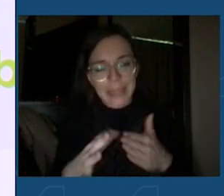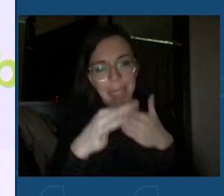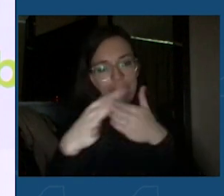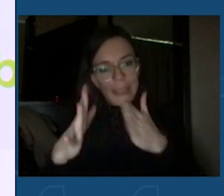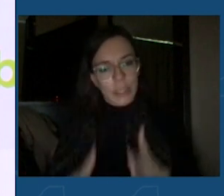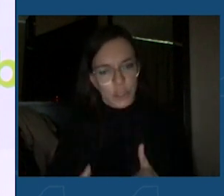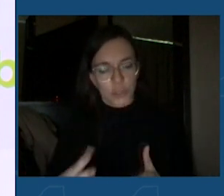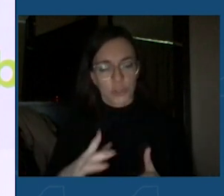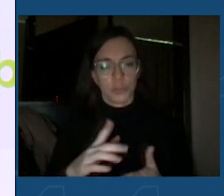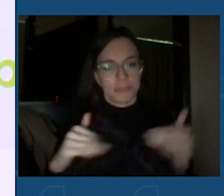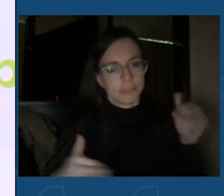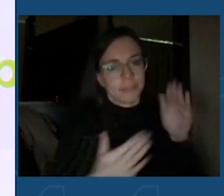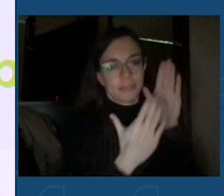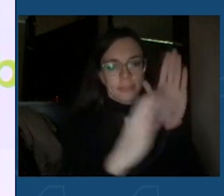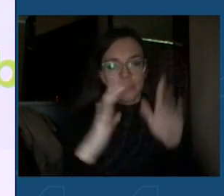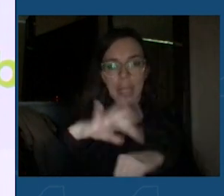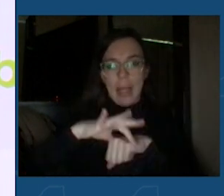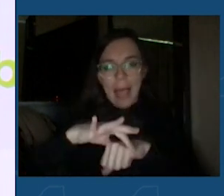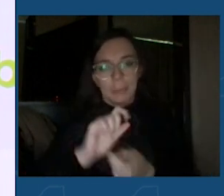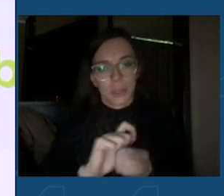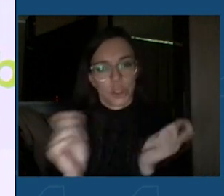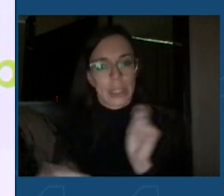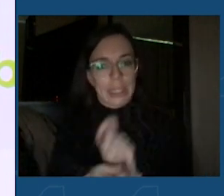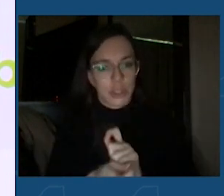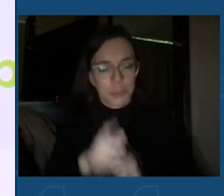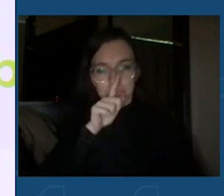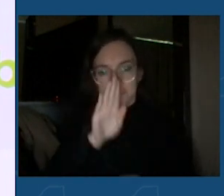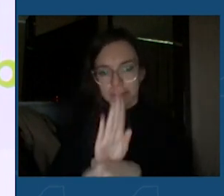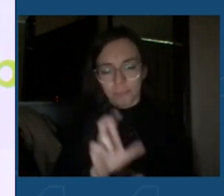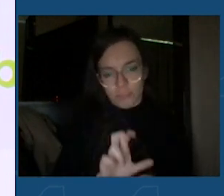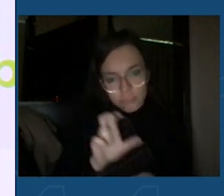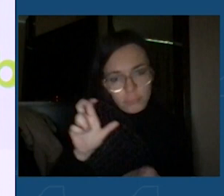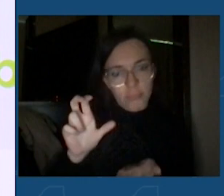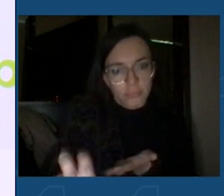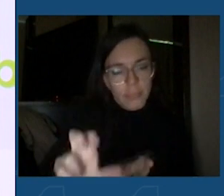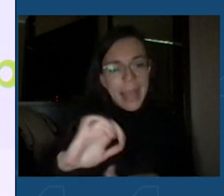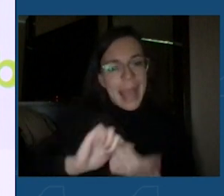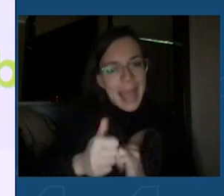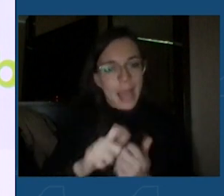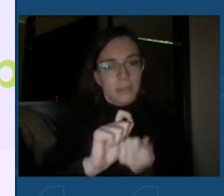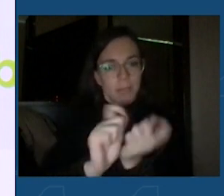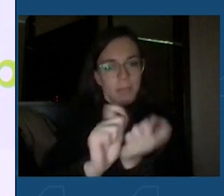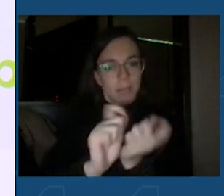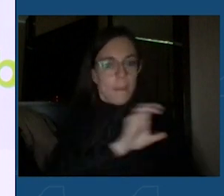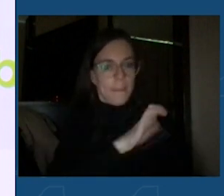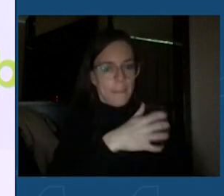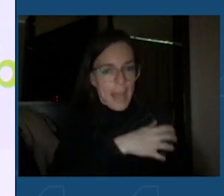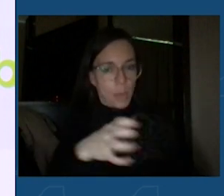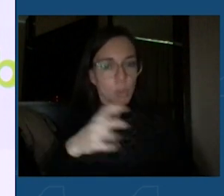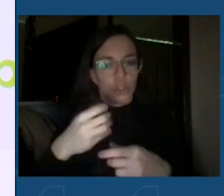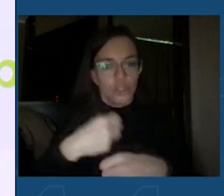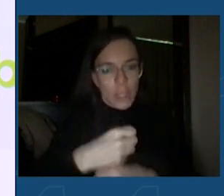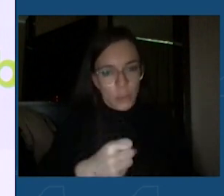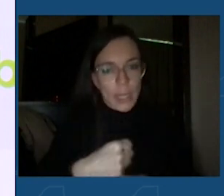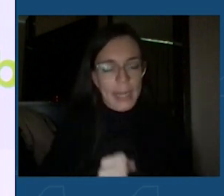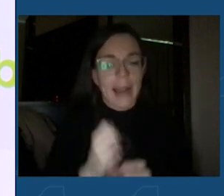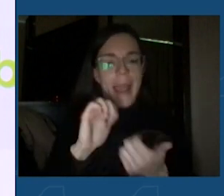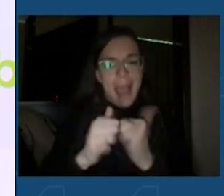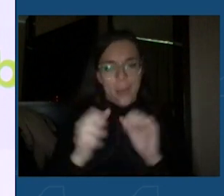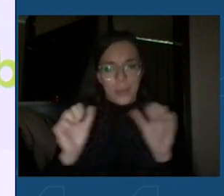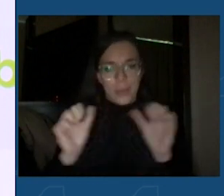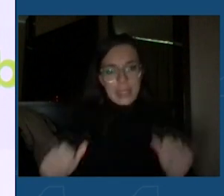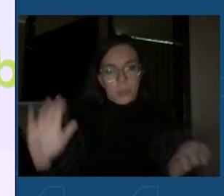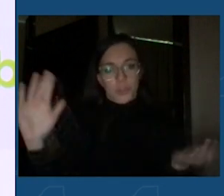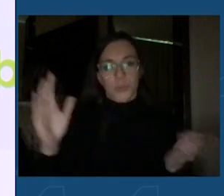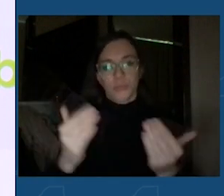change with fact-based, deliberate, funded efforts to change how power is generated and define how it is possible to consume less of it. Led